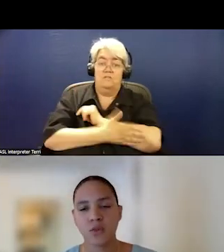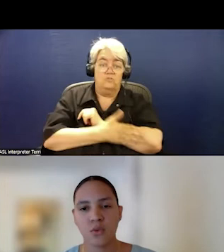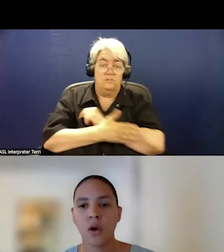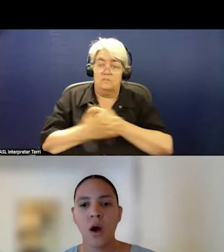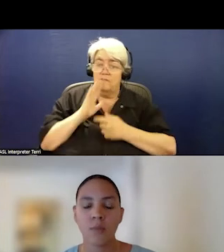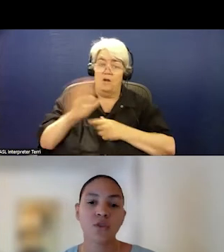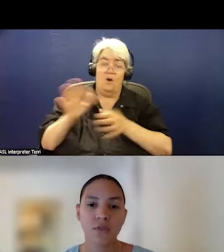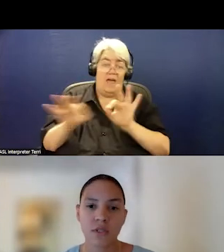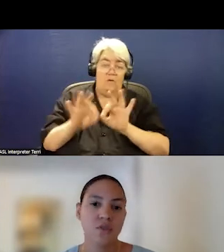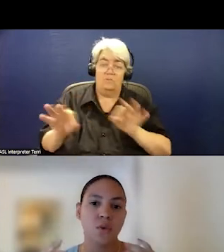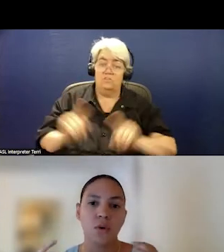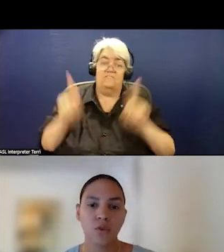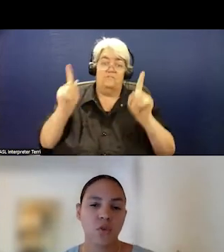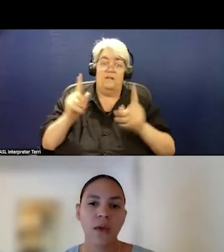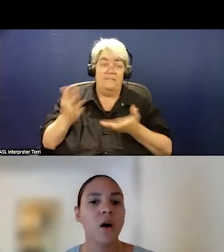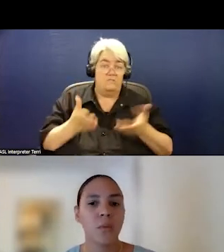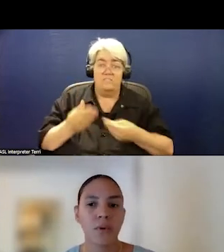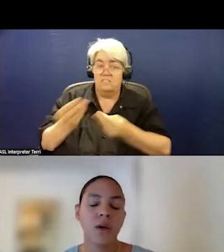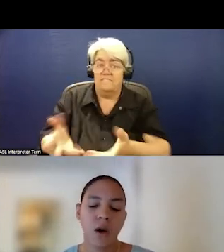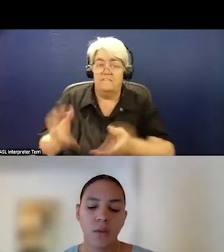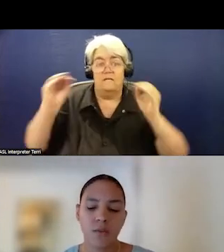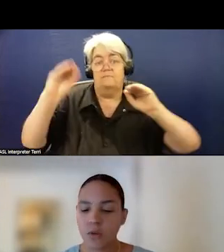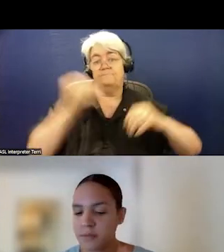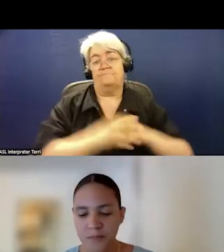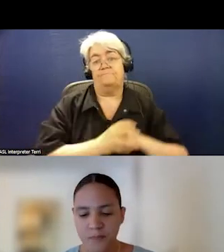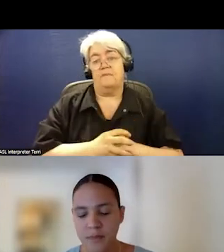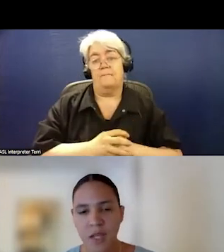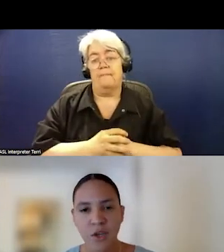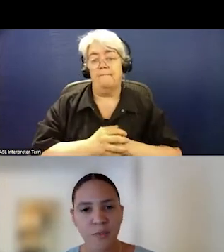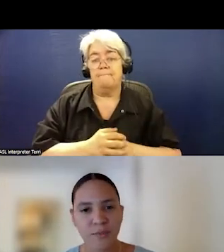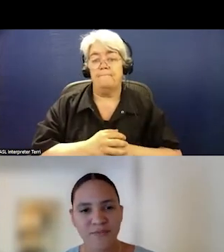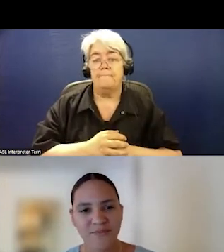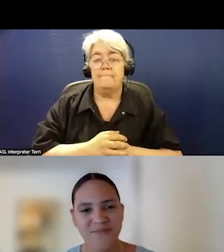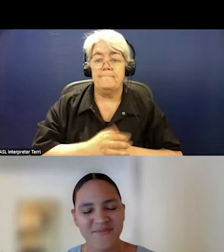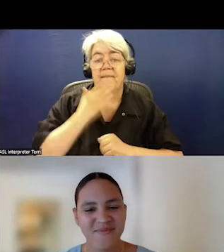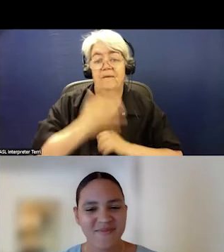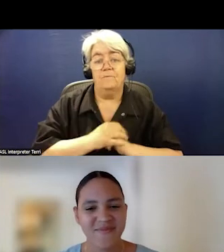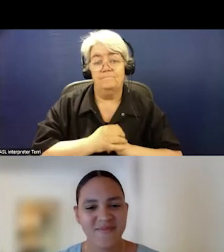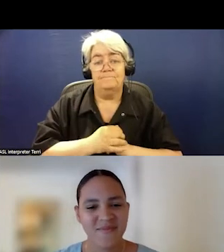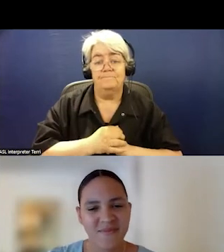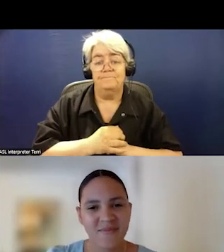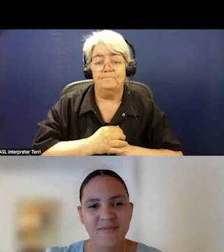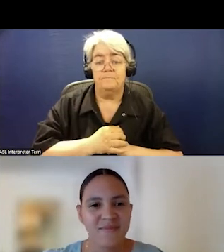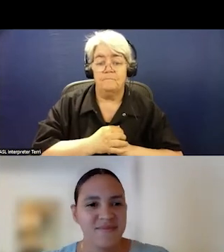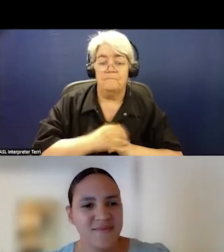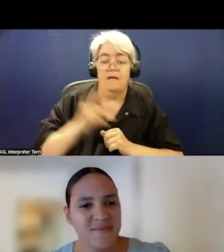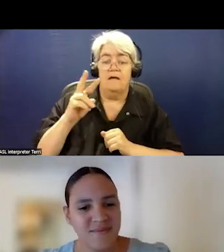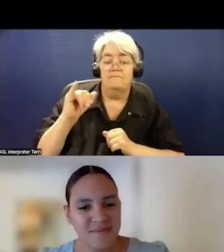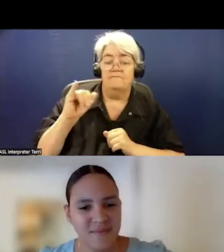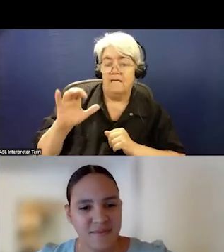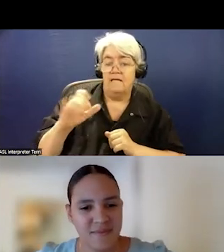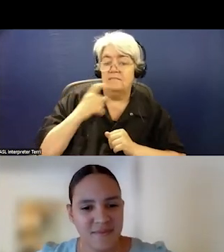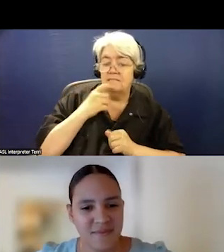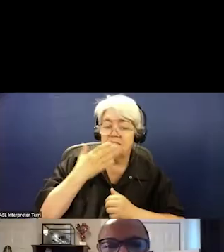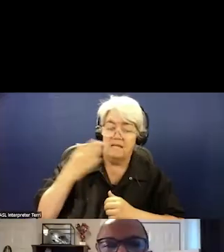access to services or, you know, that help. So thank you. Thank you. Thank you, Kevin. Thank you, Shelley.